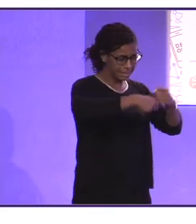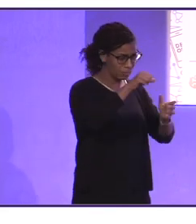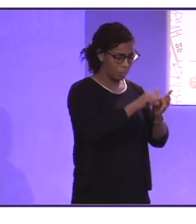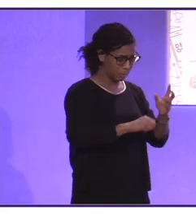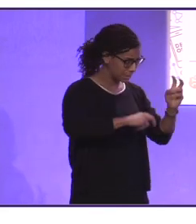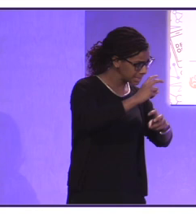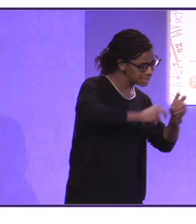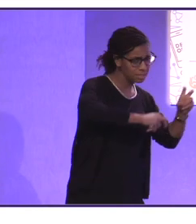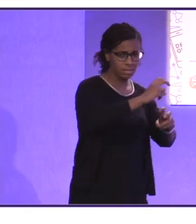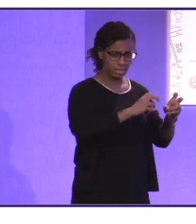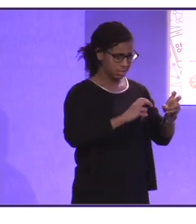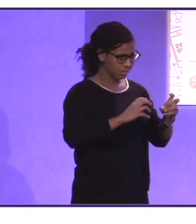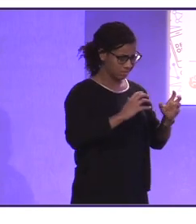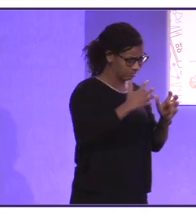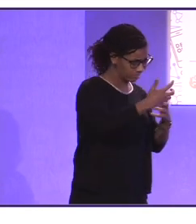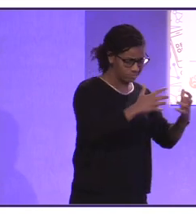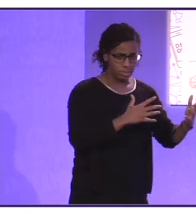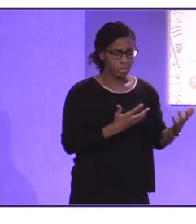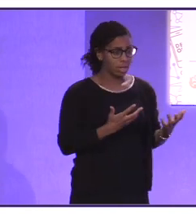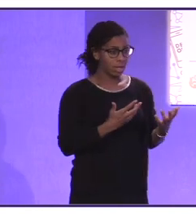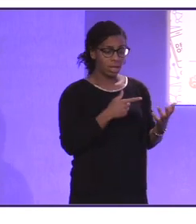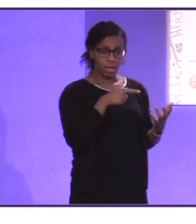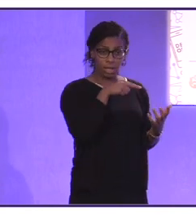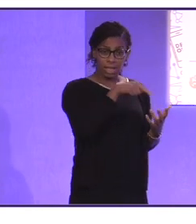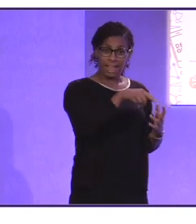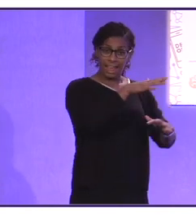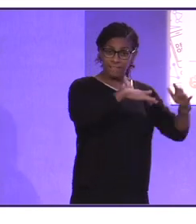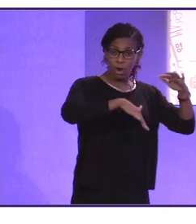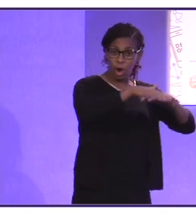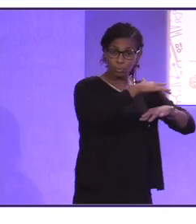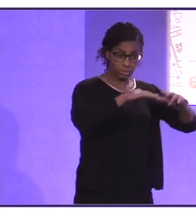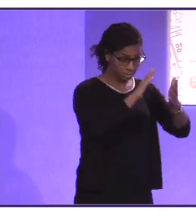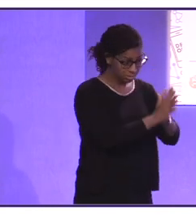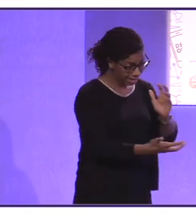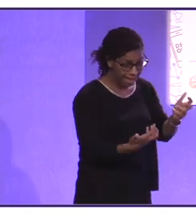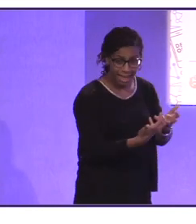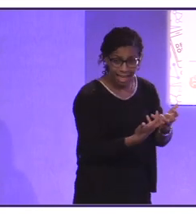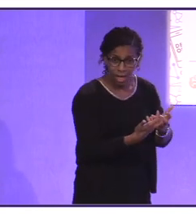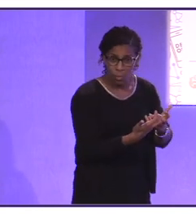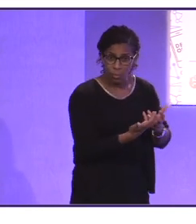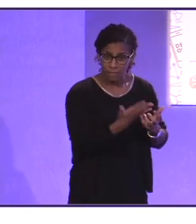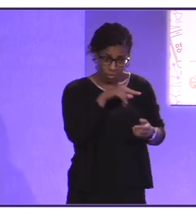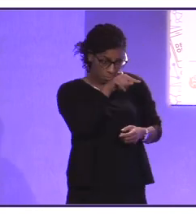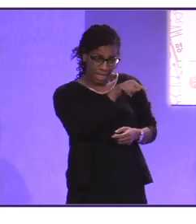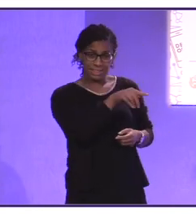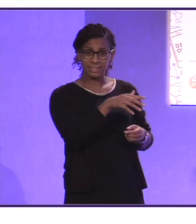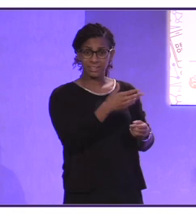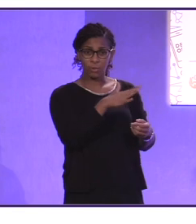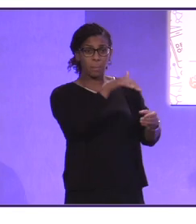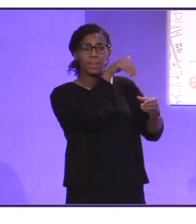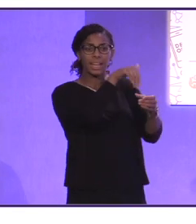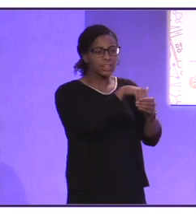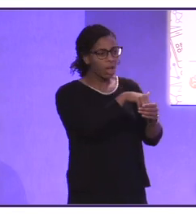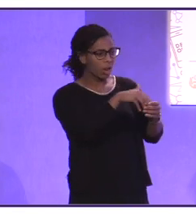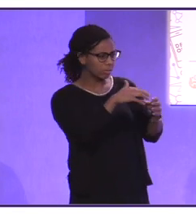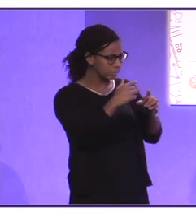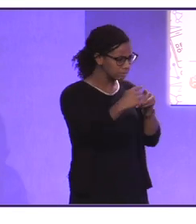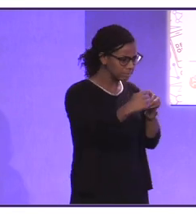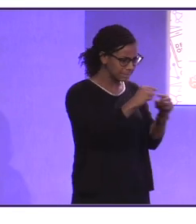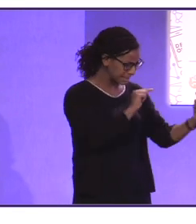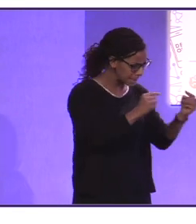warring factions. And if there's anything that destroys an environment, I think that kind of internal warring conflict is